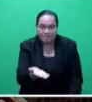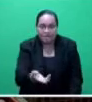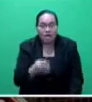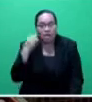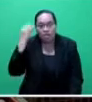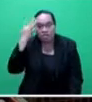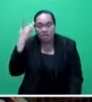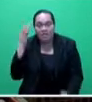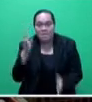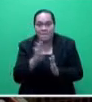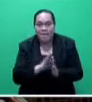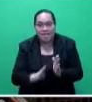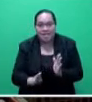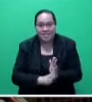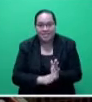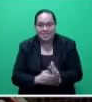Consideration of bills.